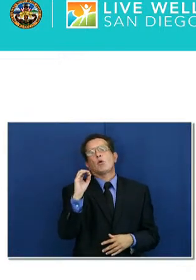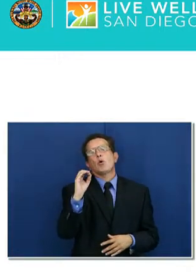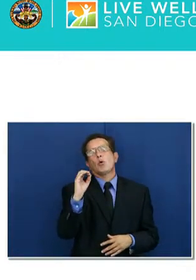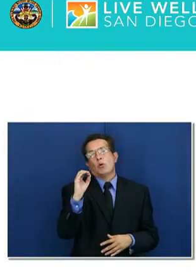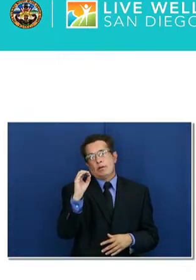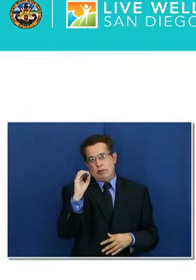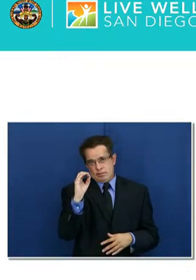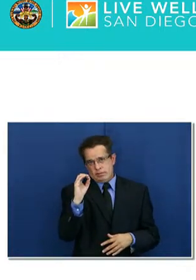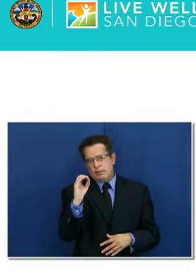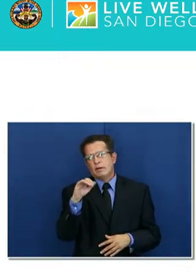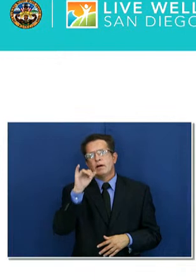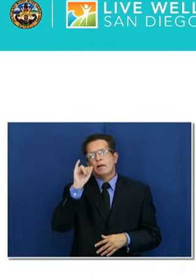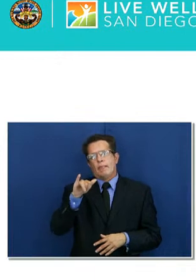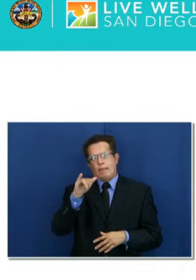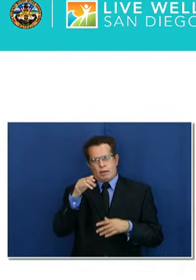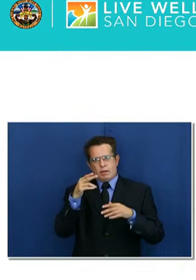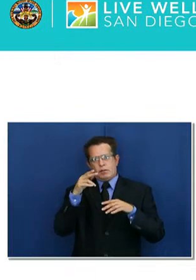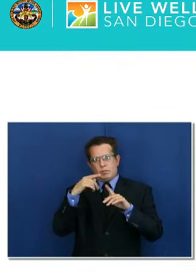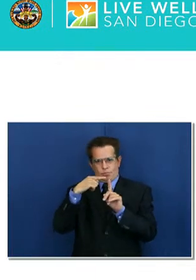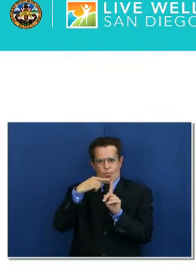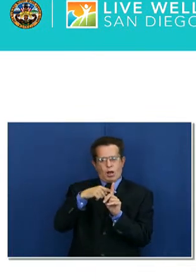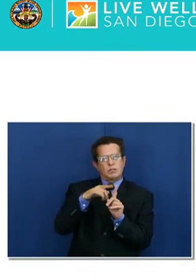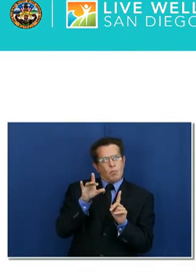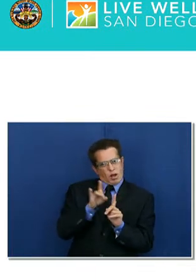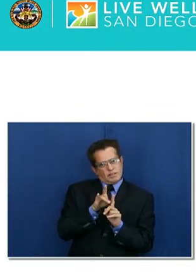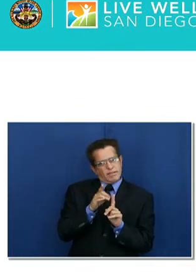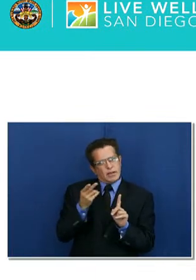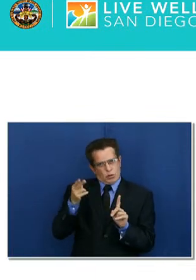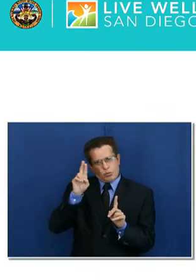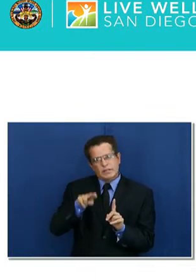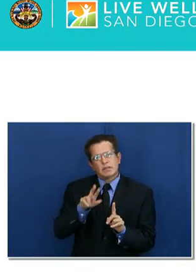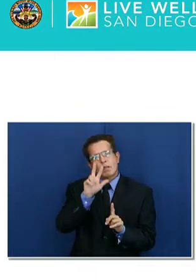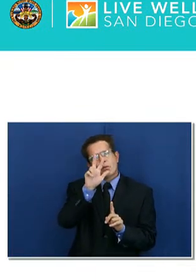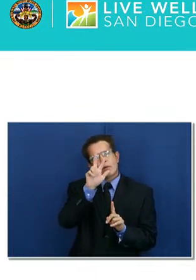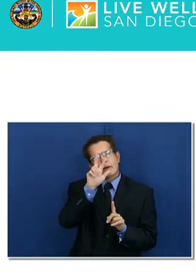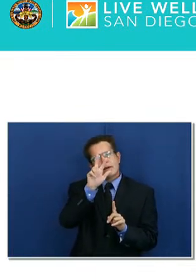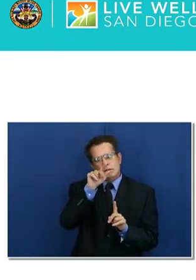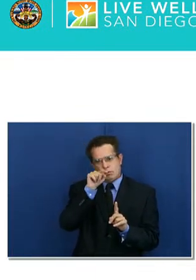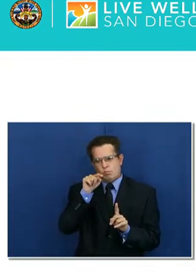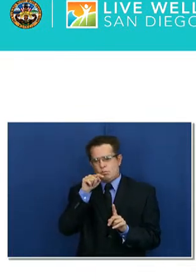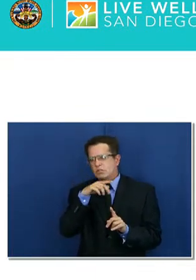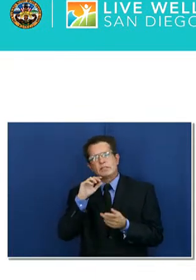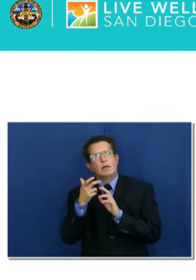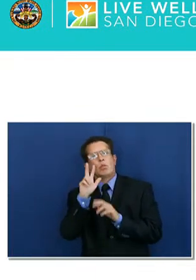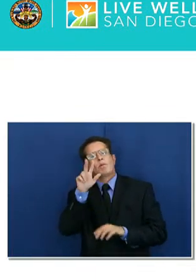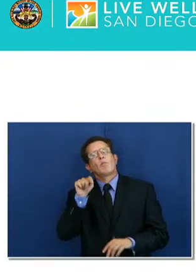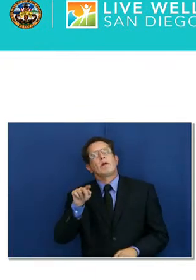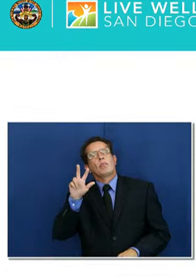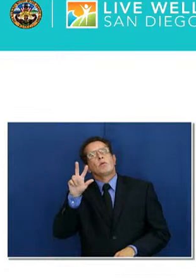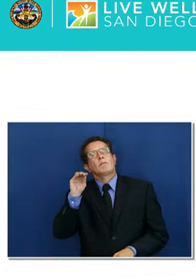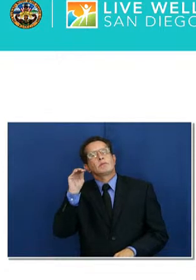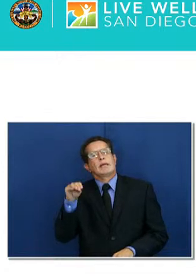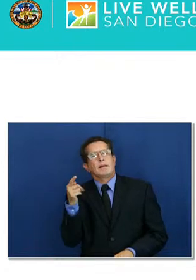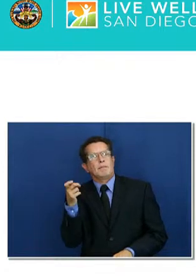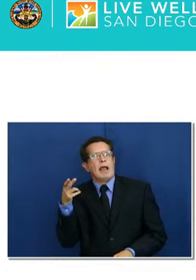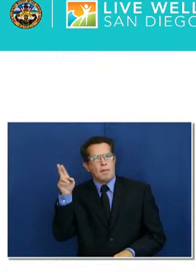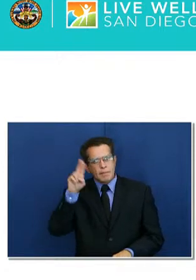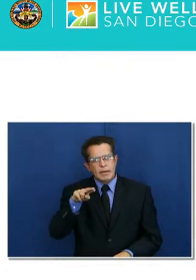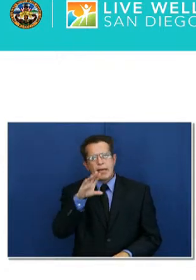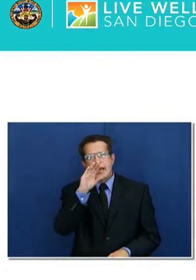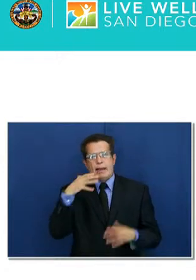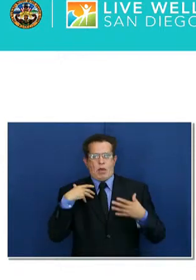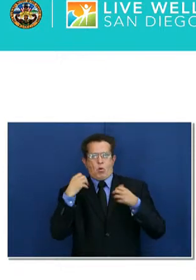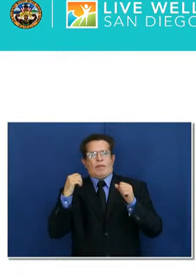The positivity rate increased slightly from 3% to 3.3%, and the health equity positivity